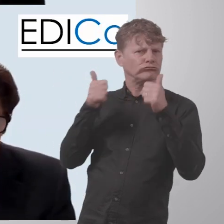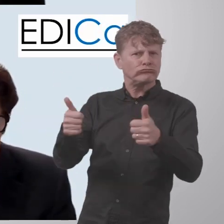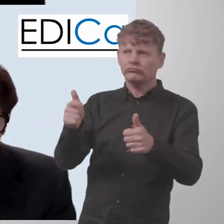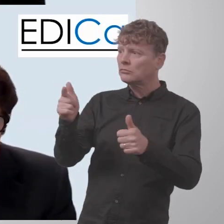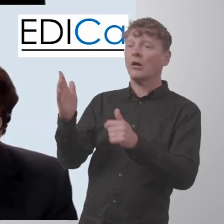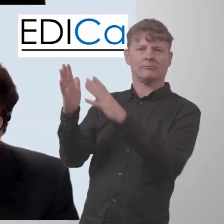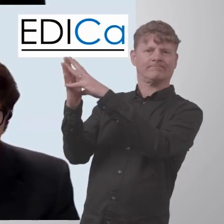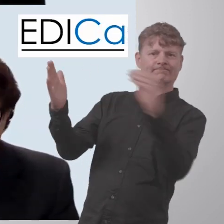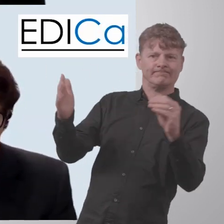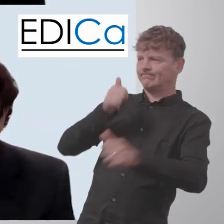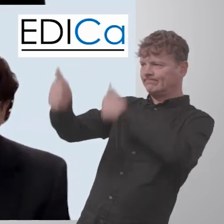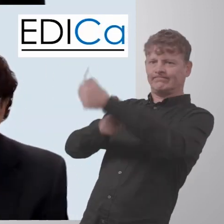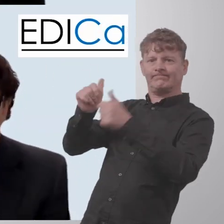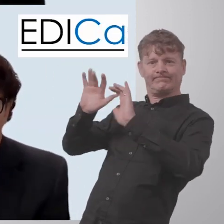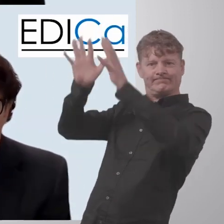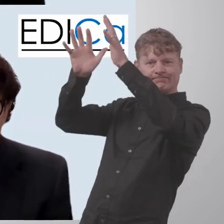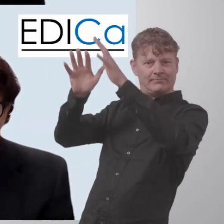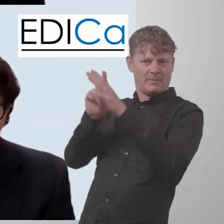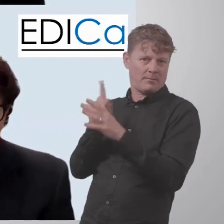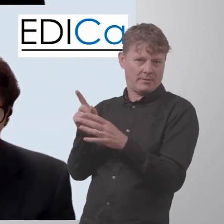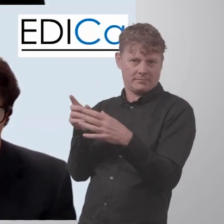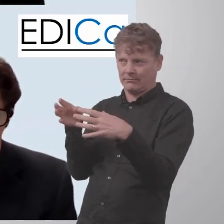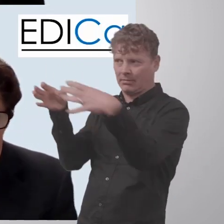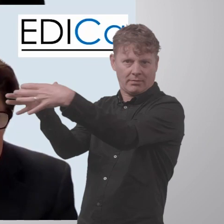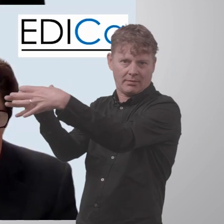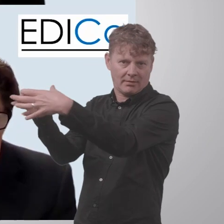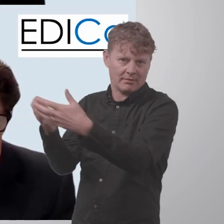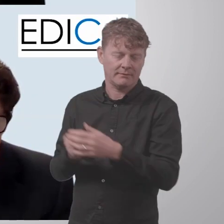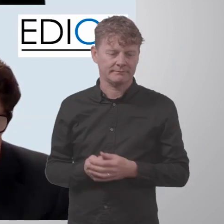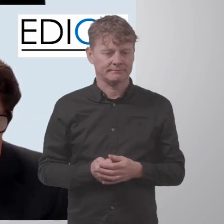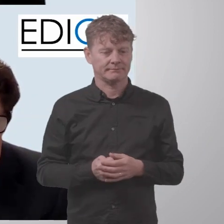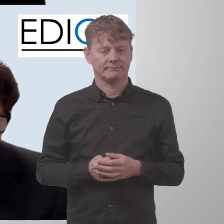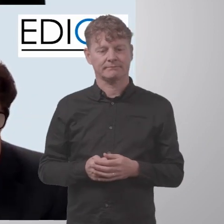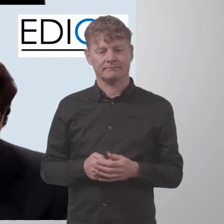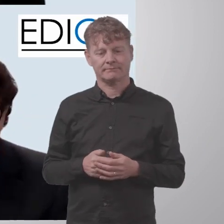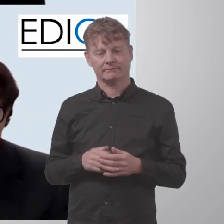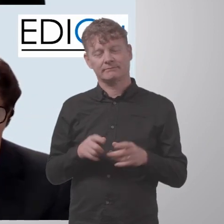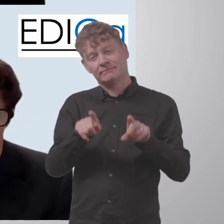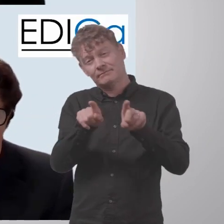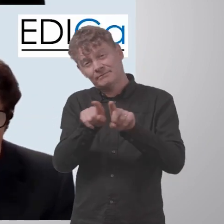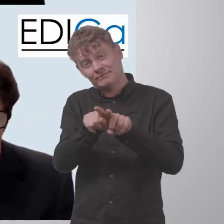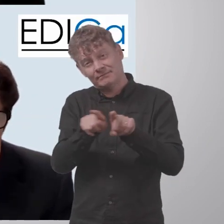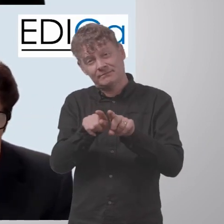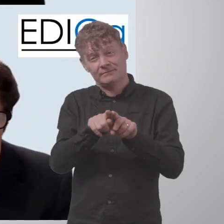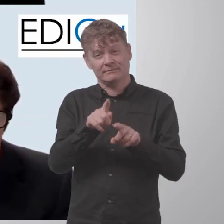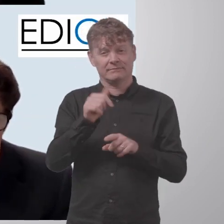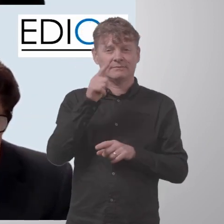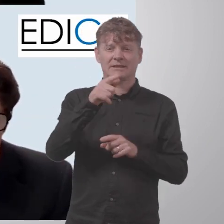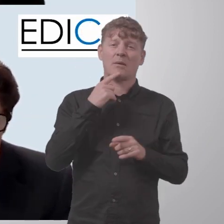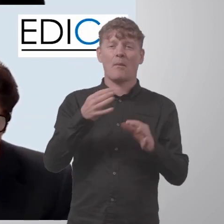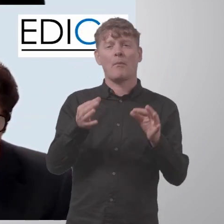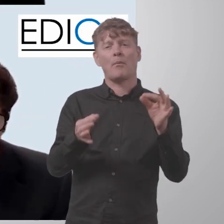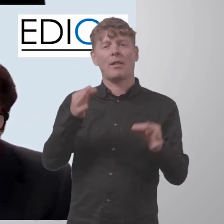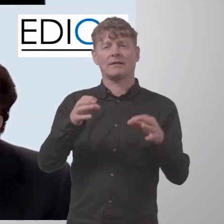short supply. Slight divergence towards a political party broadcast in one sense, but I would like to see a